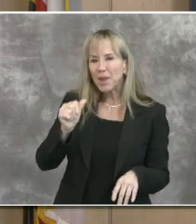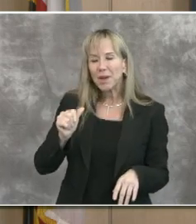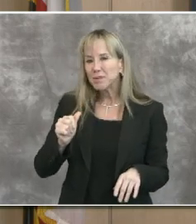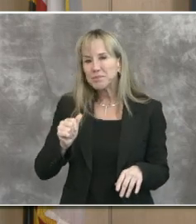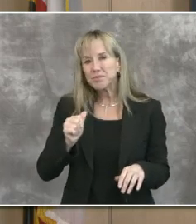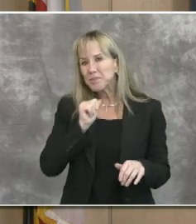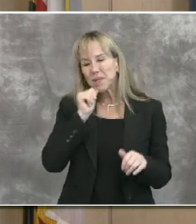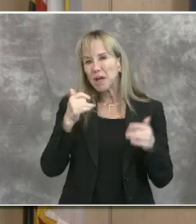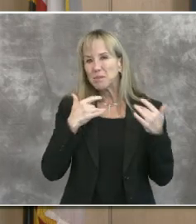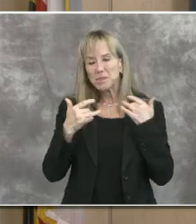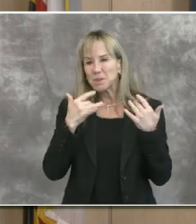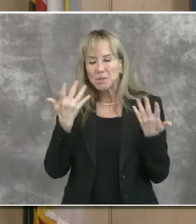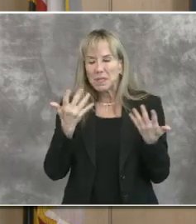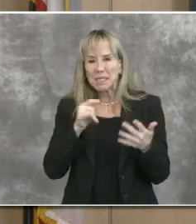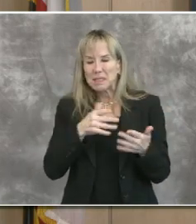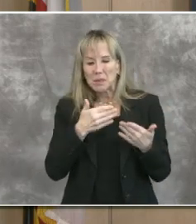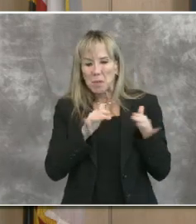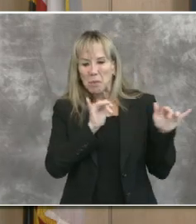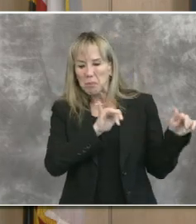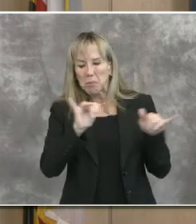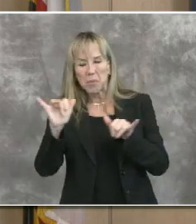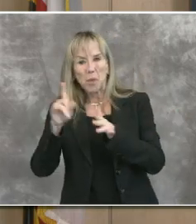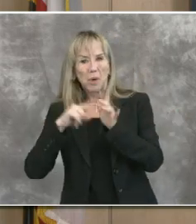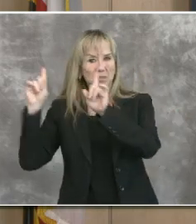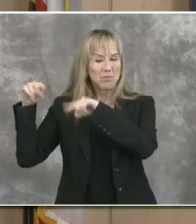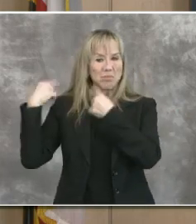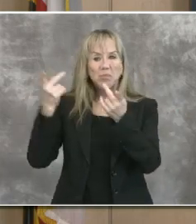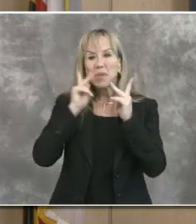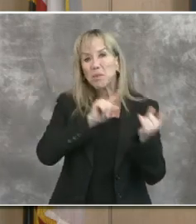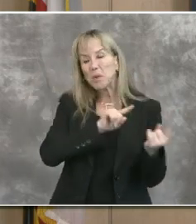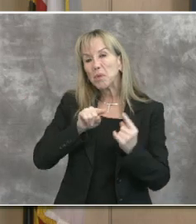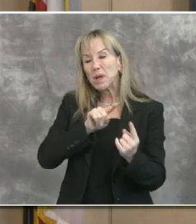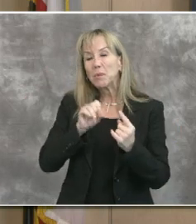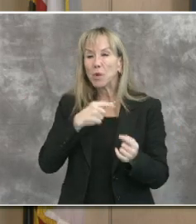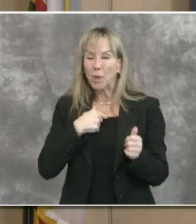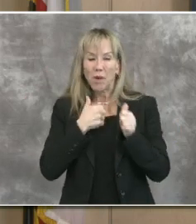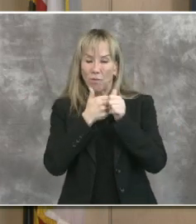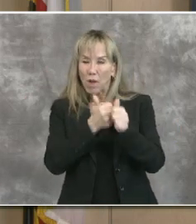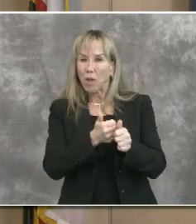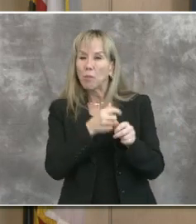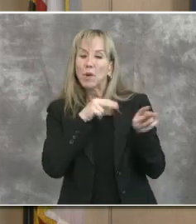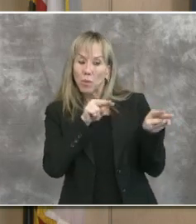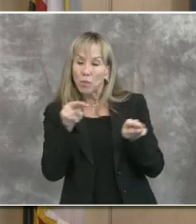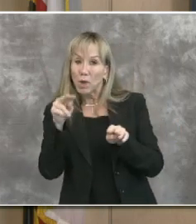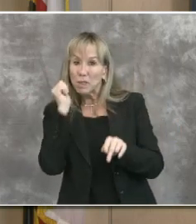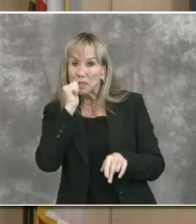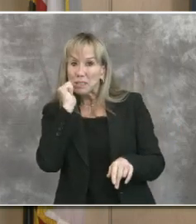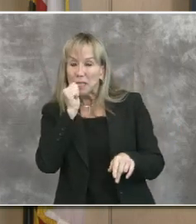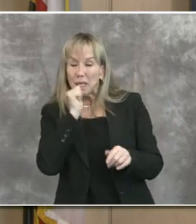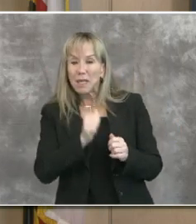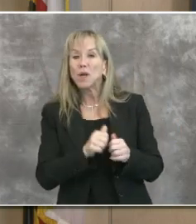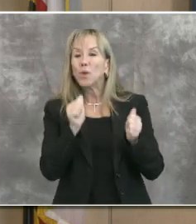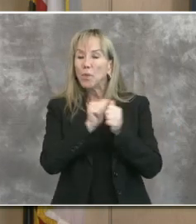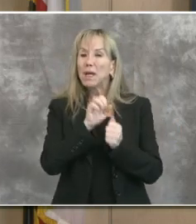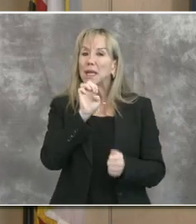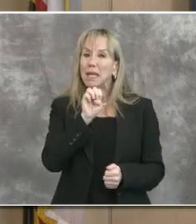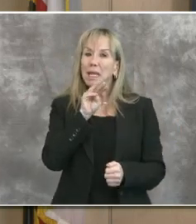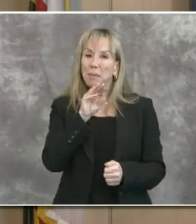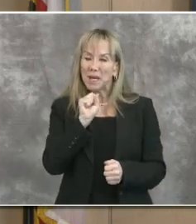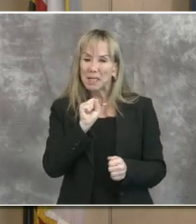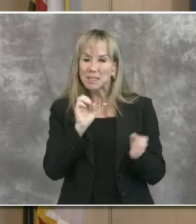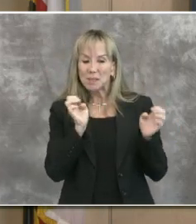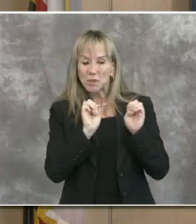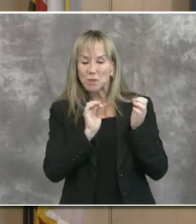for any medical reason. So we are actually following that metric daily. along with our EMS